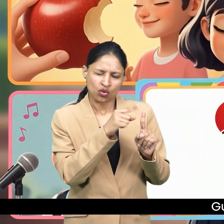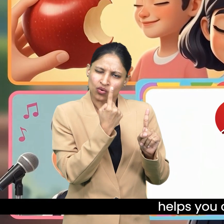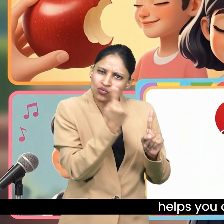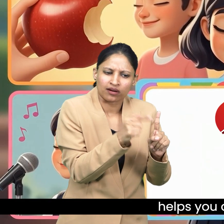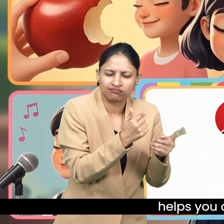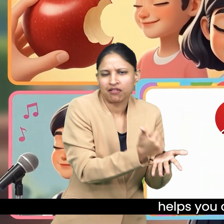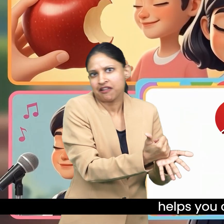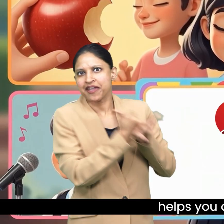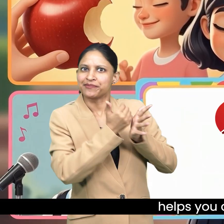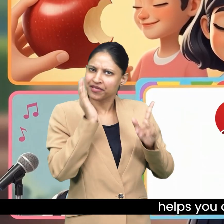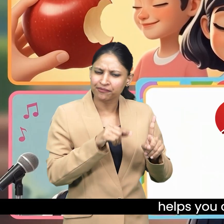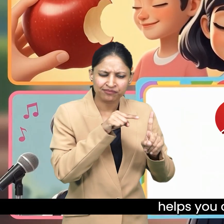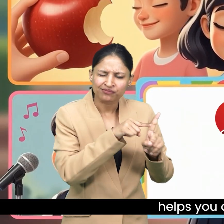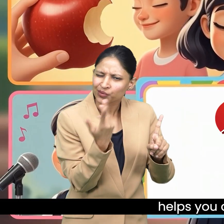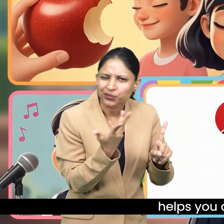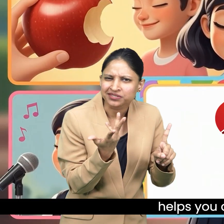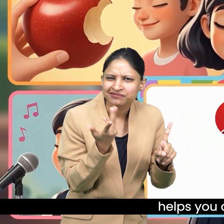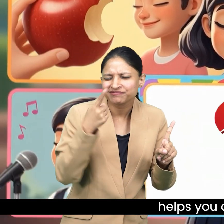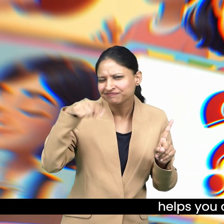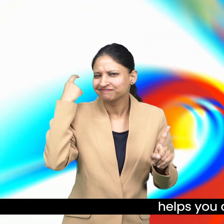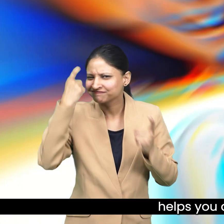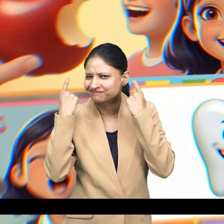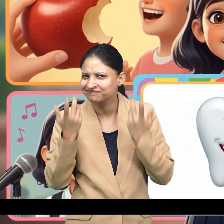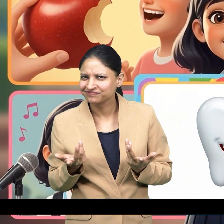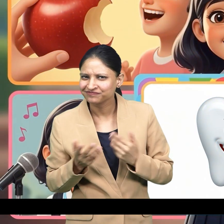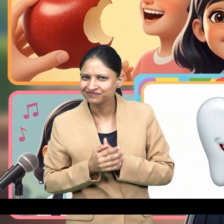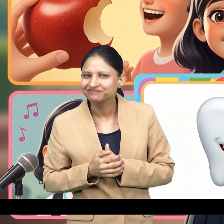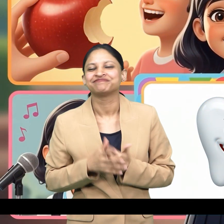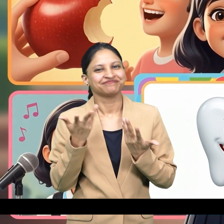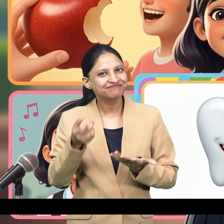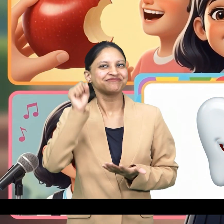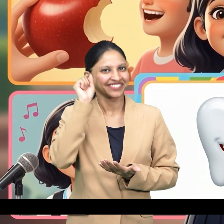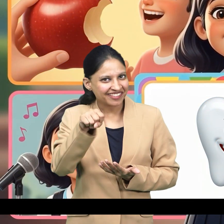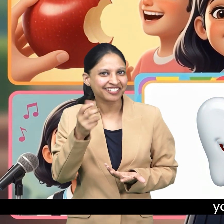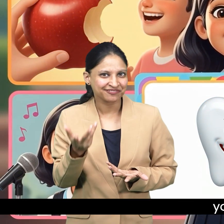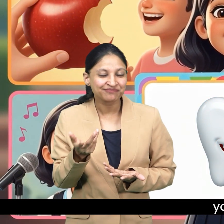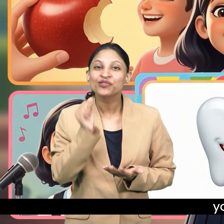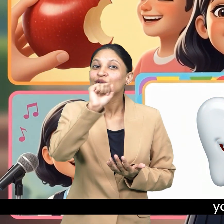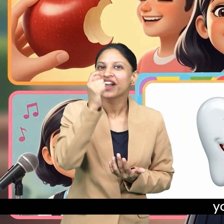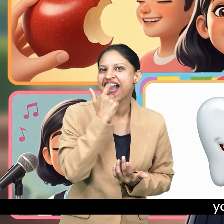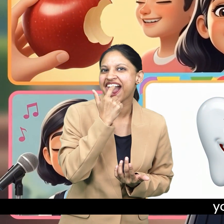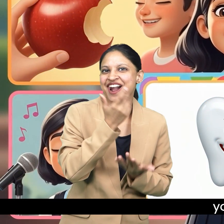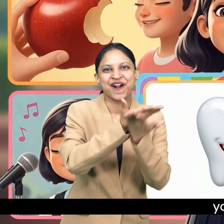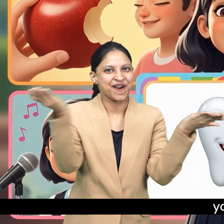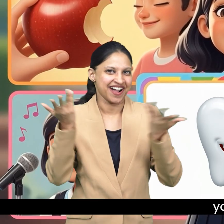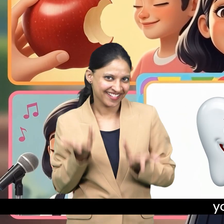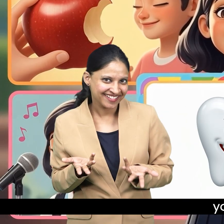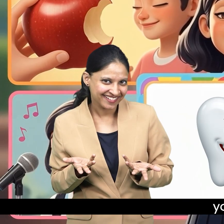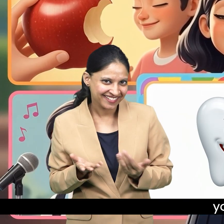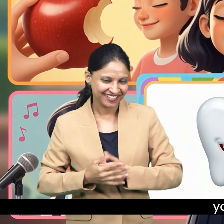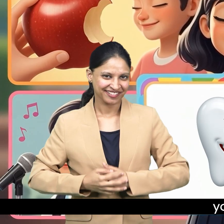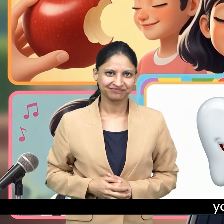Guess what helps you do all these things? Yes, your teeth.